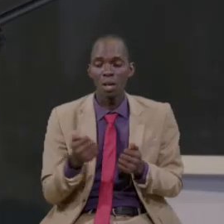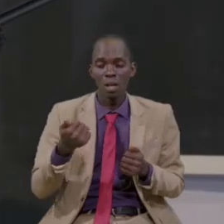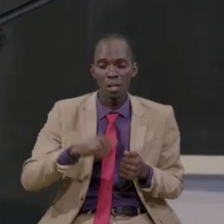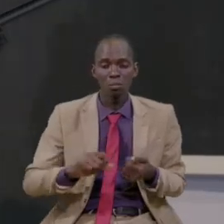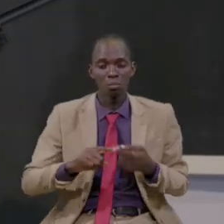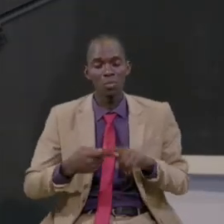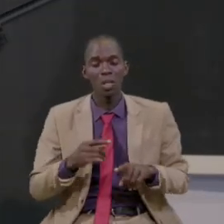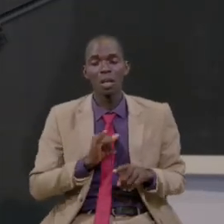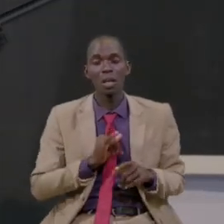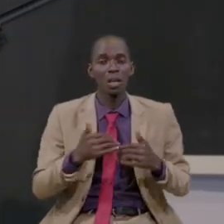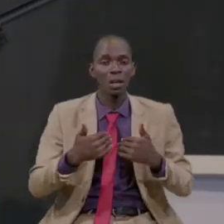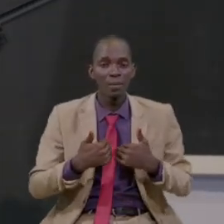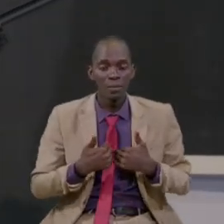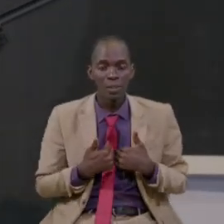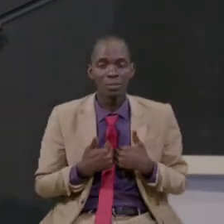I go.